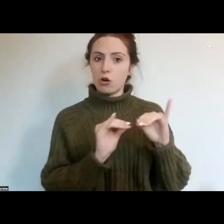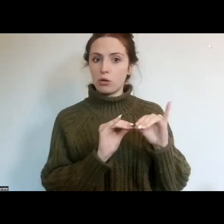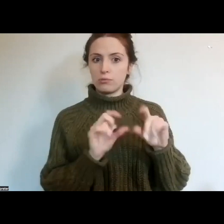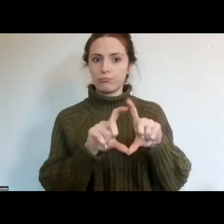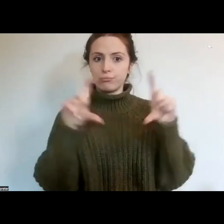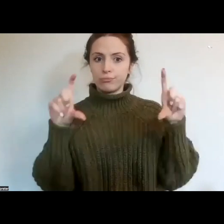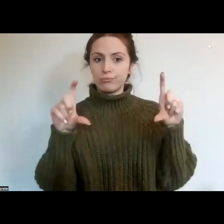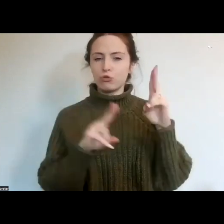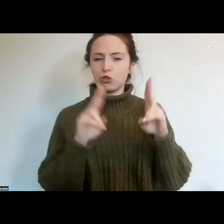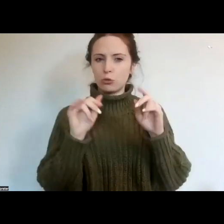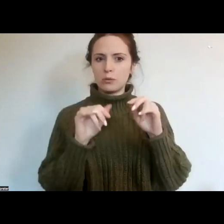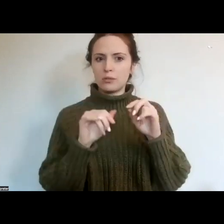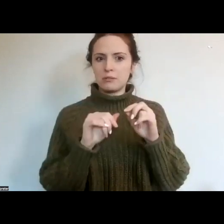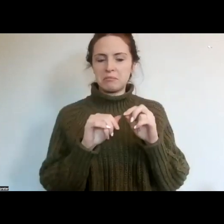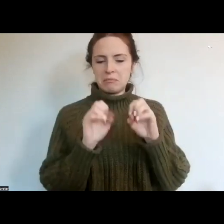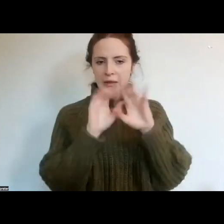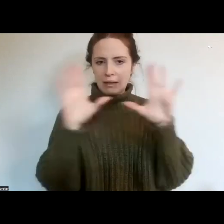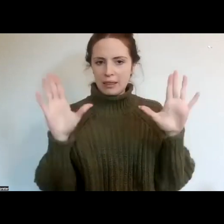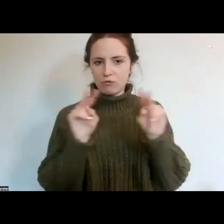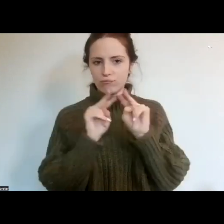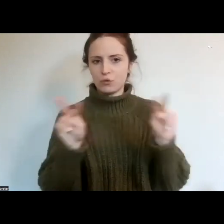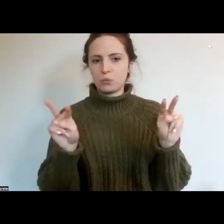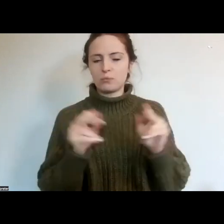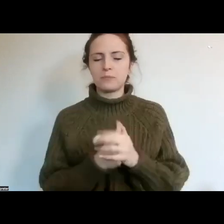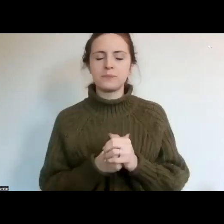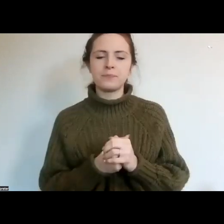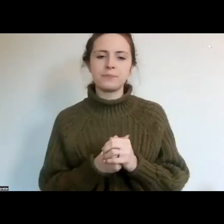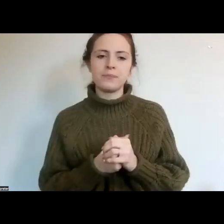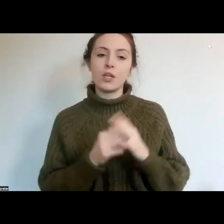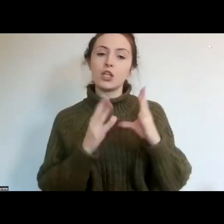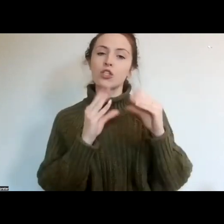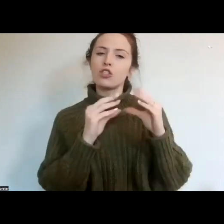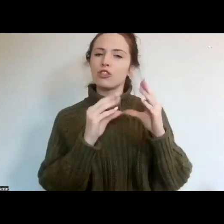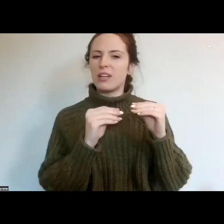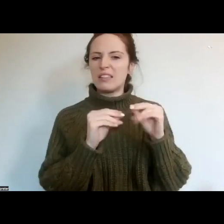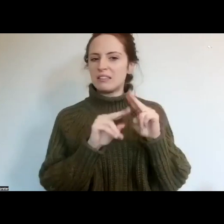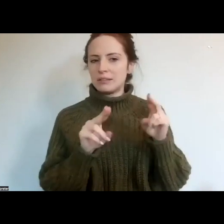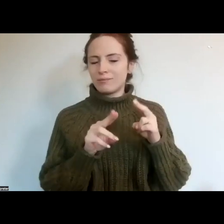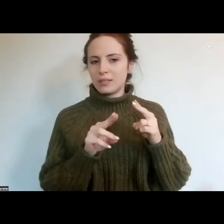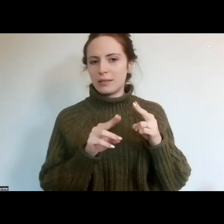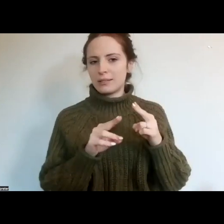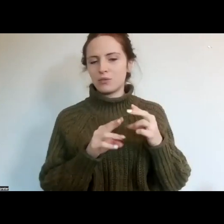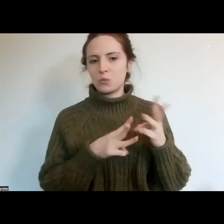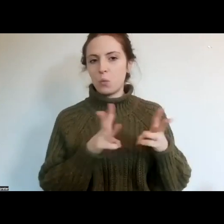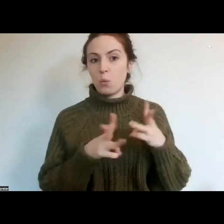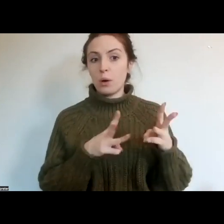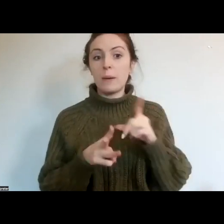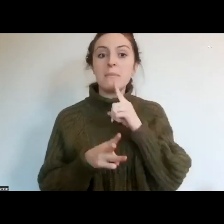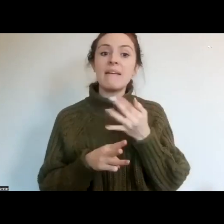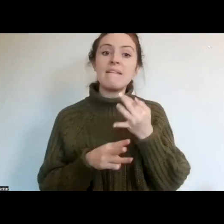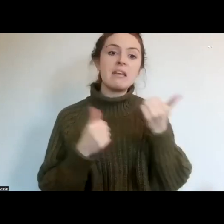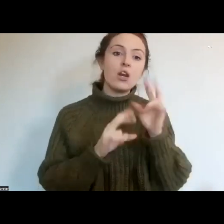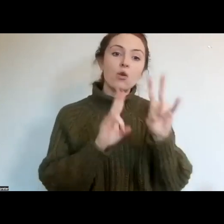should be able to view that without difficulty. The chat function has been disabled, but we would invite you to include your questions in